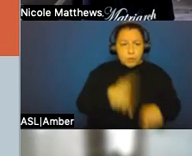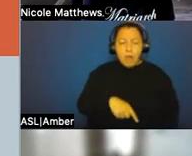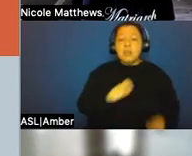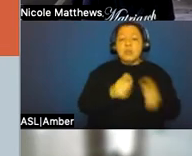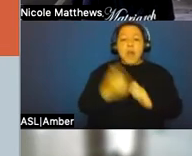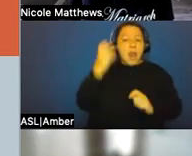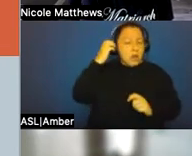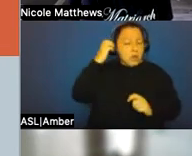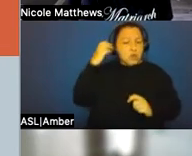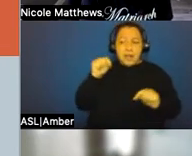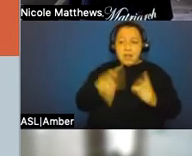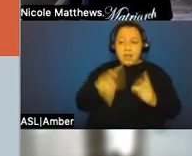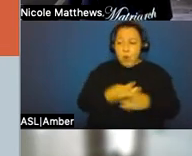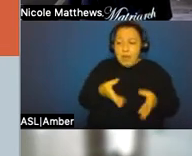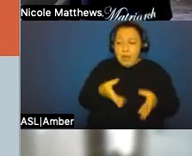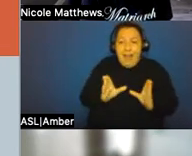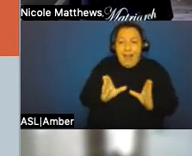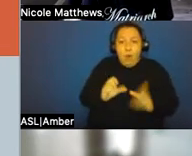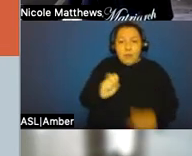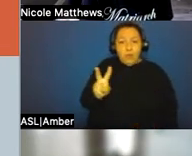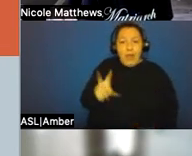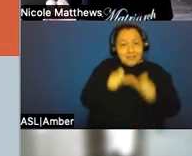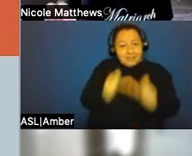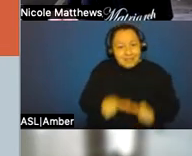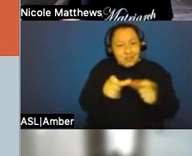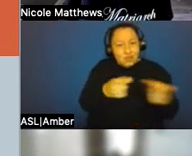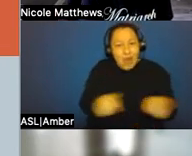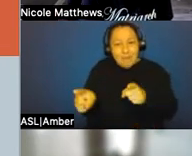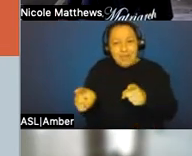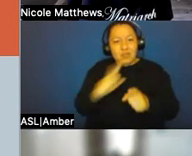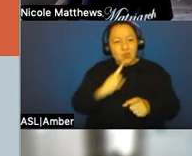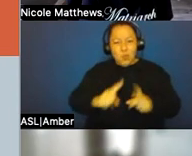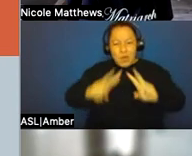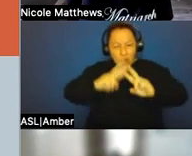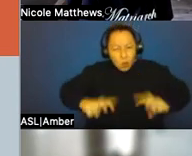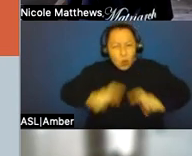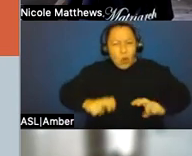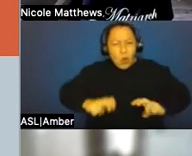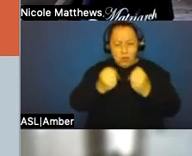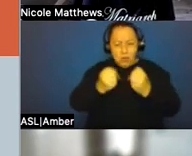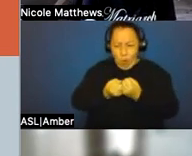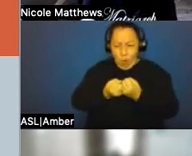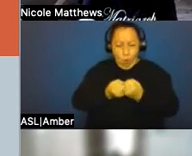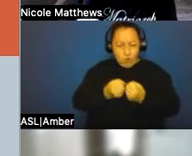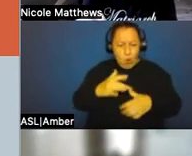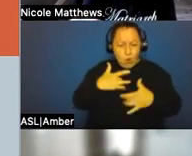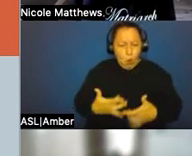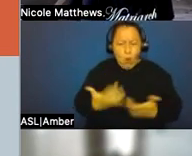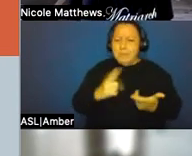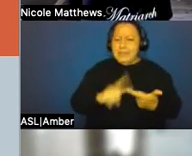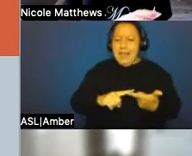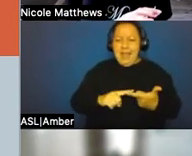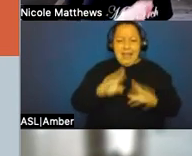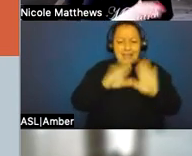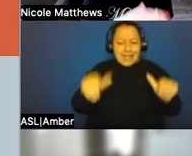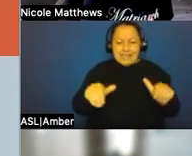to continue to happen, to look at social norms, to look at systems, institutional responses, to look at all